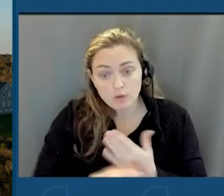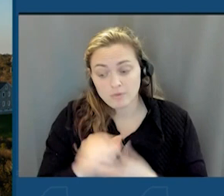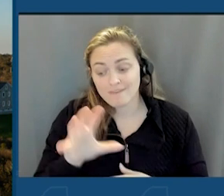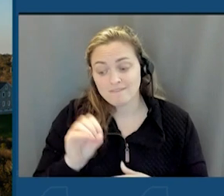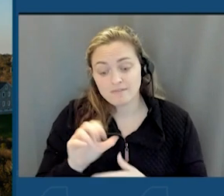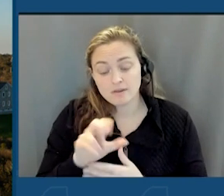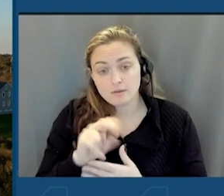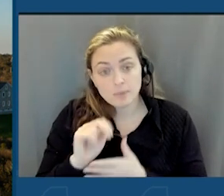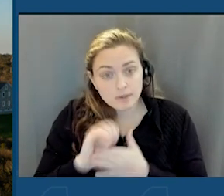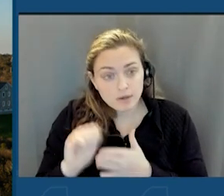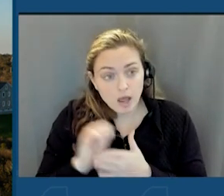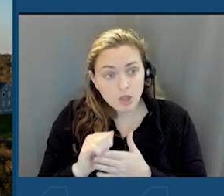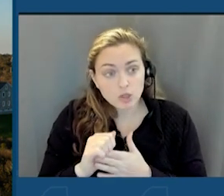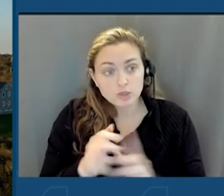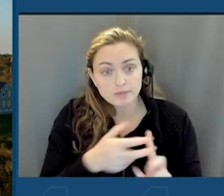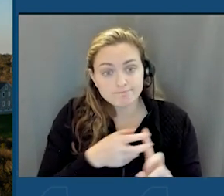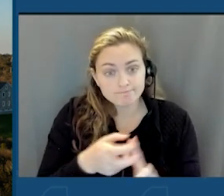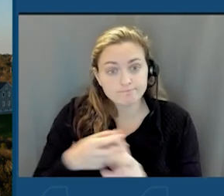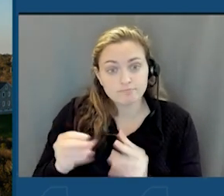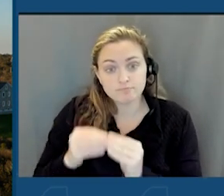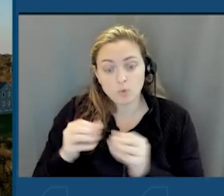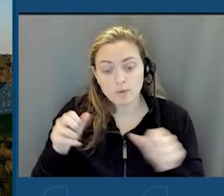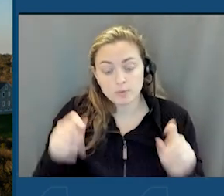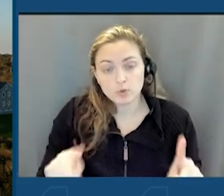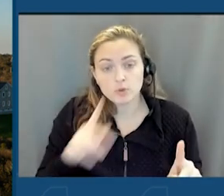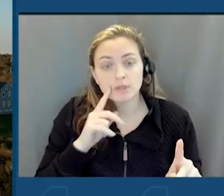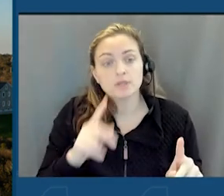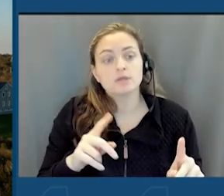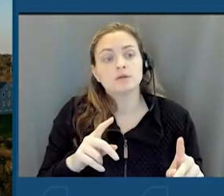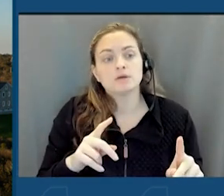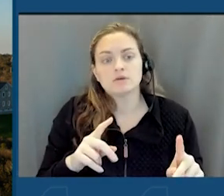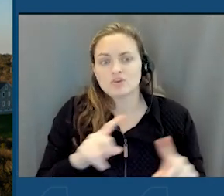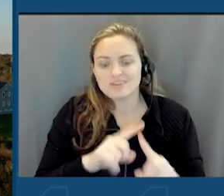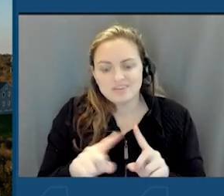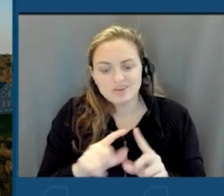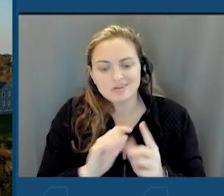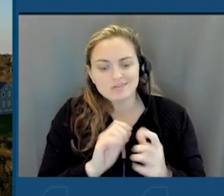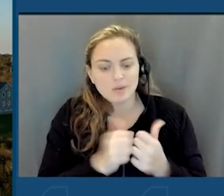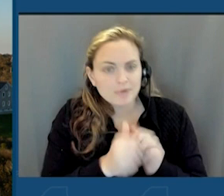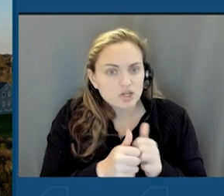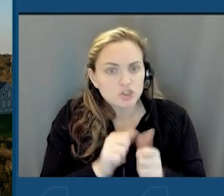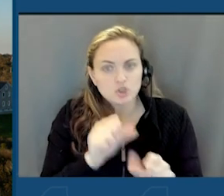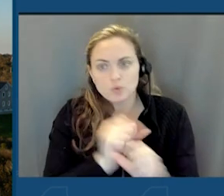drawing more opportunities with a venture capital competition and workforce.